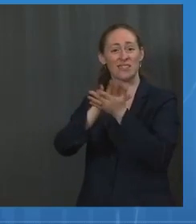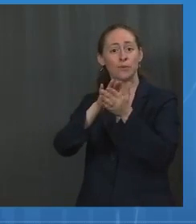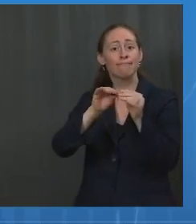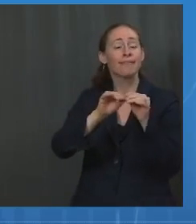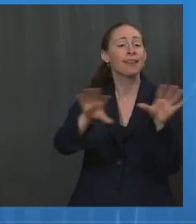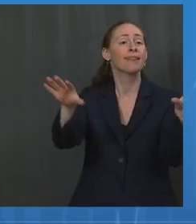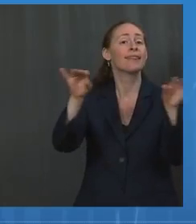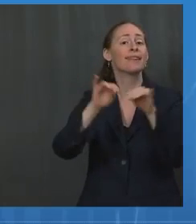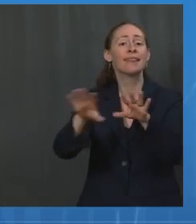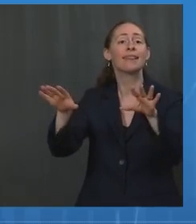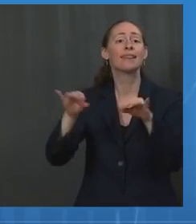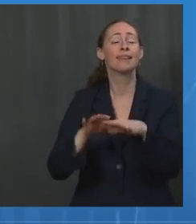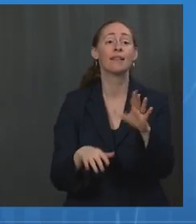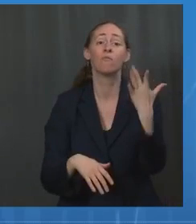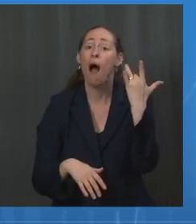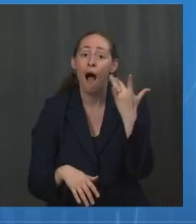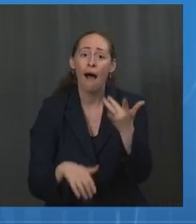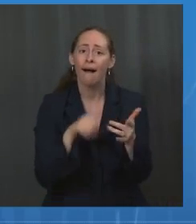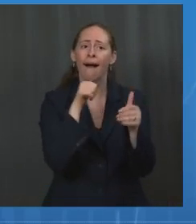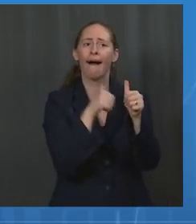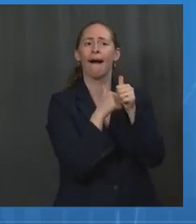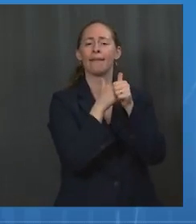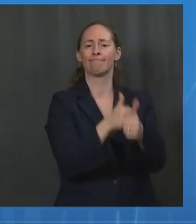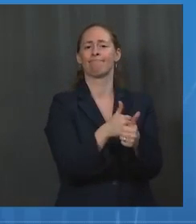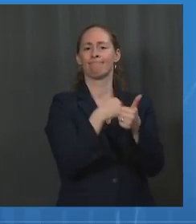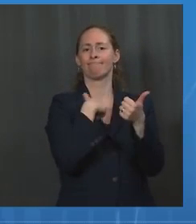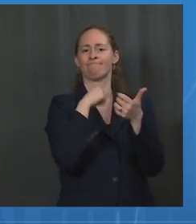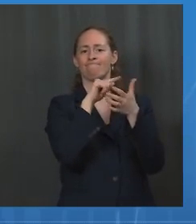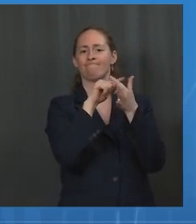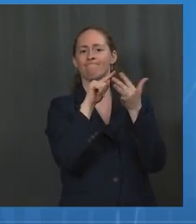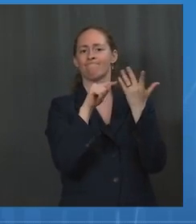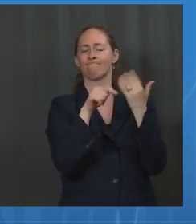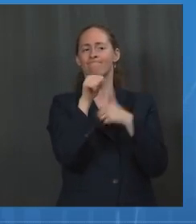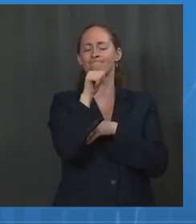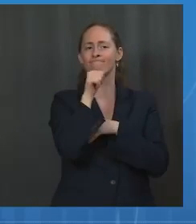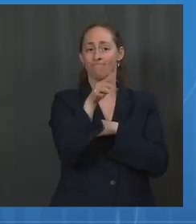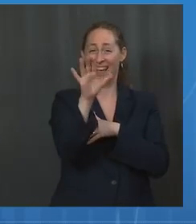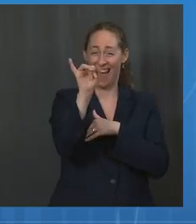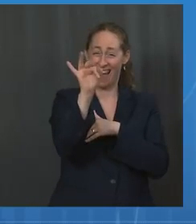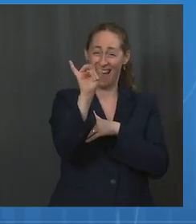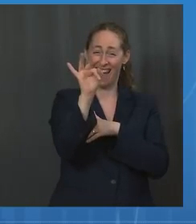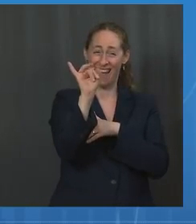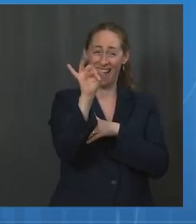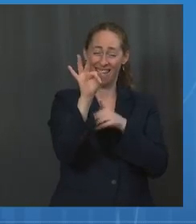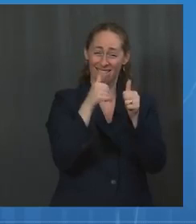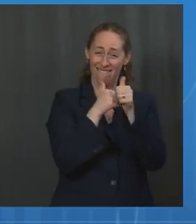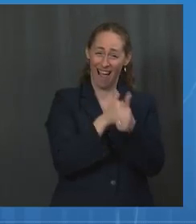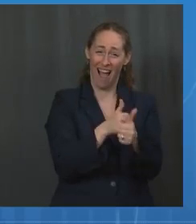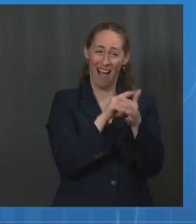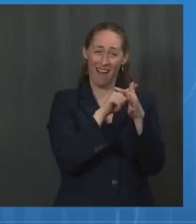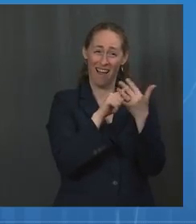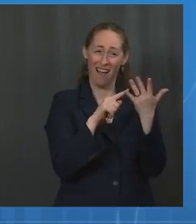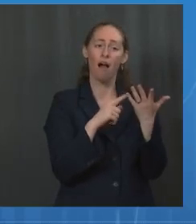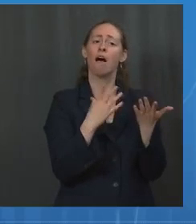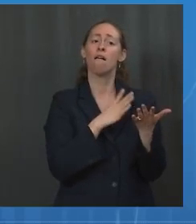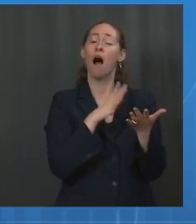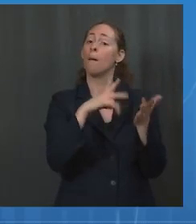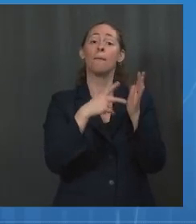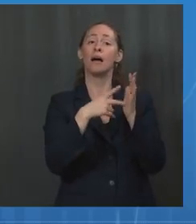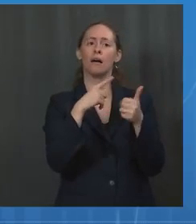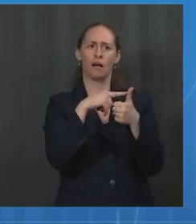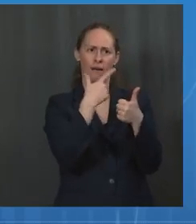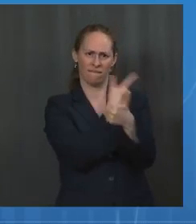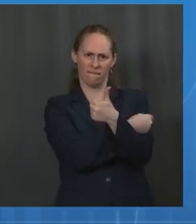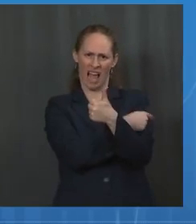not following these layered prevention strategies. These layered prevention strategies include not only vaccinating everyone who's eligible